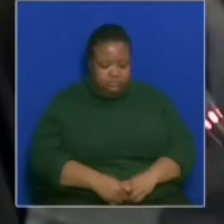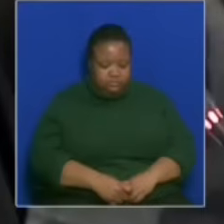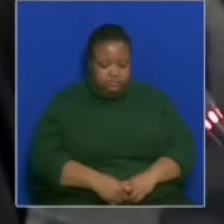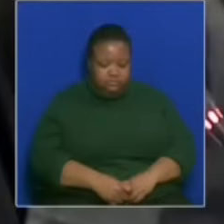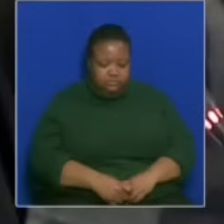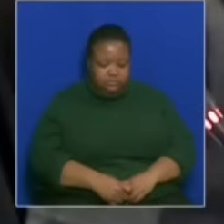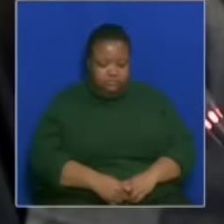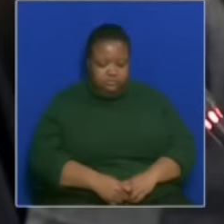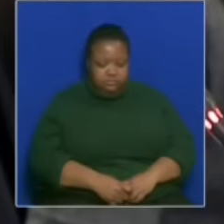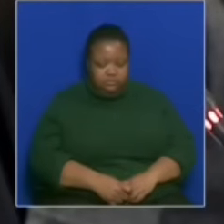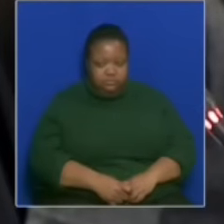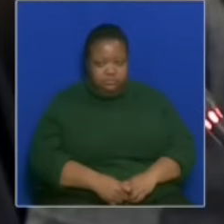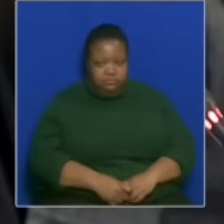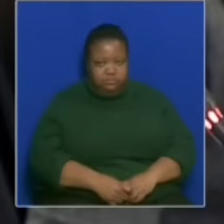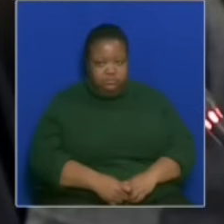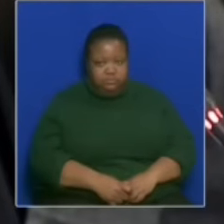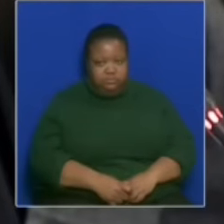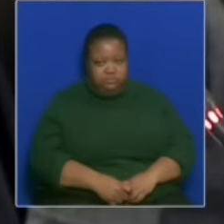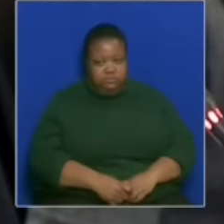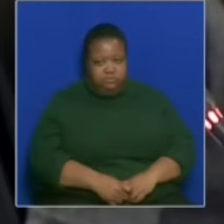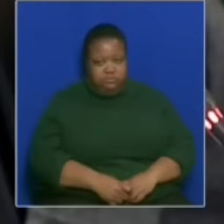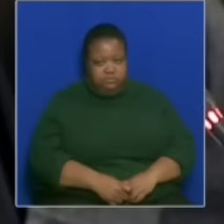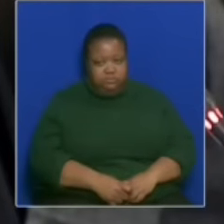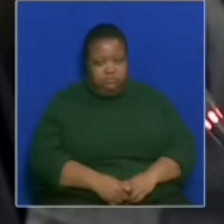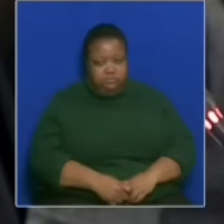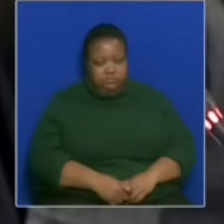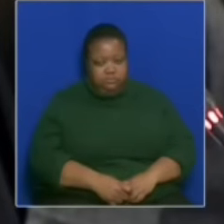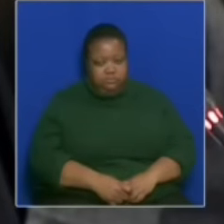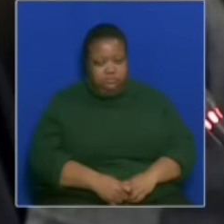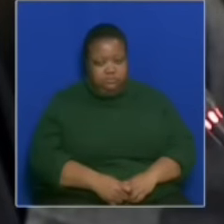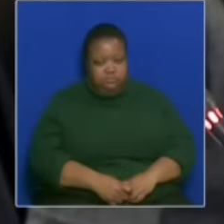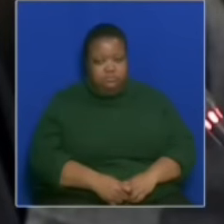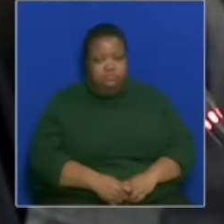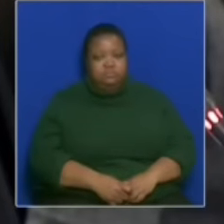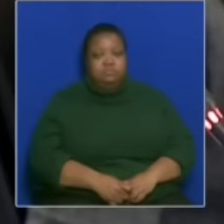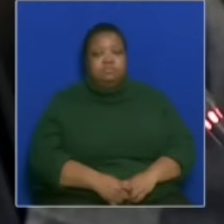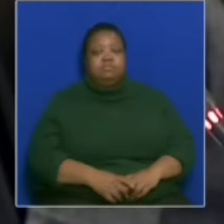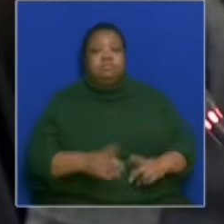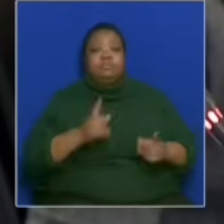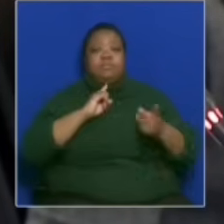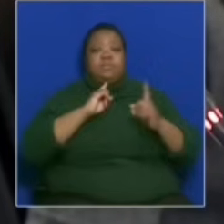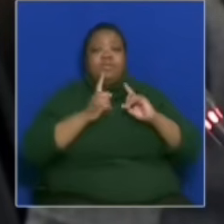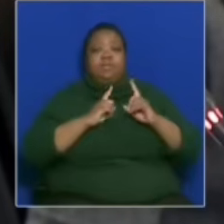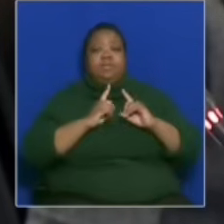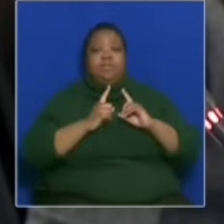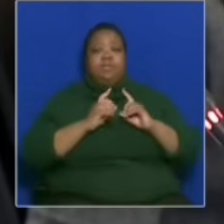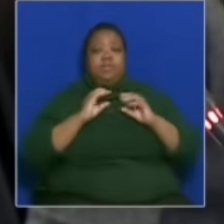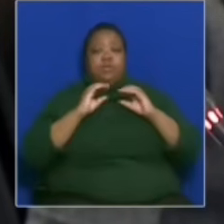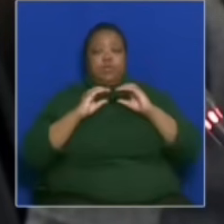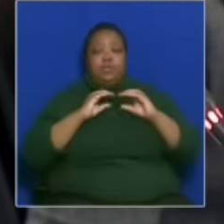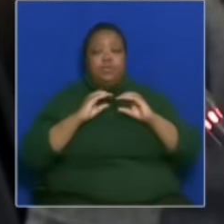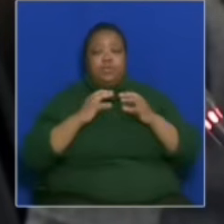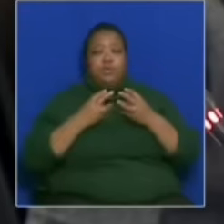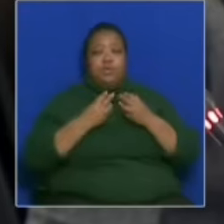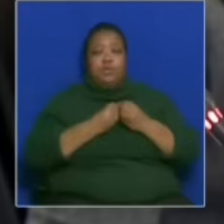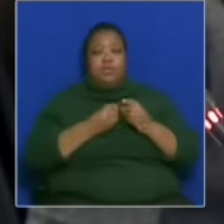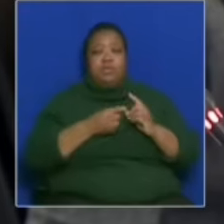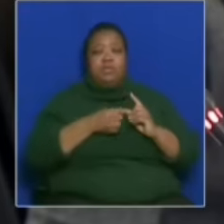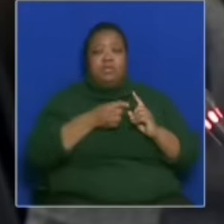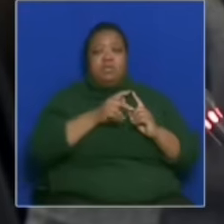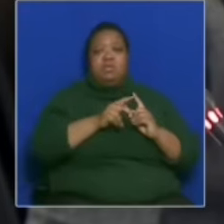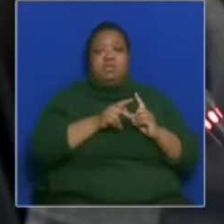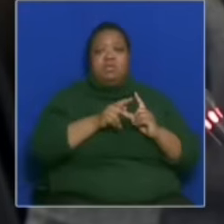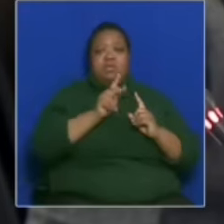And then we have a series of exchanges between Mr. Sayed and Mr. Carne, where Mr. Sayed is